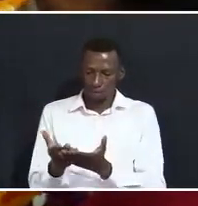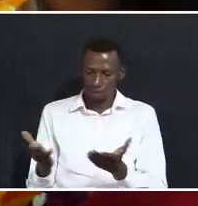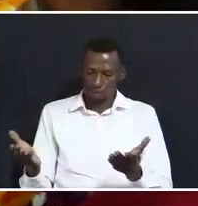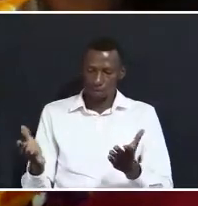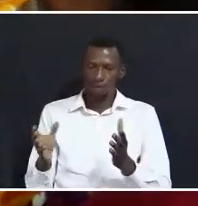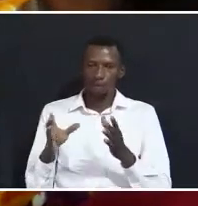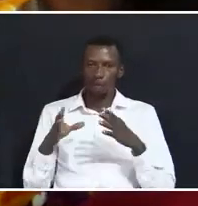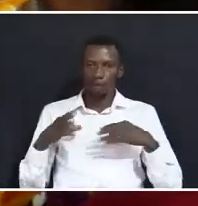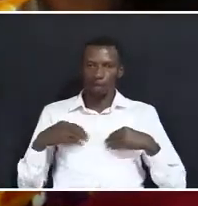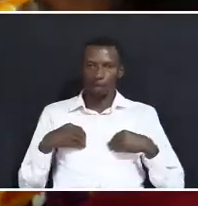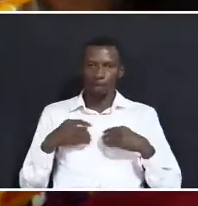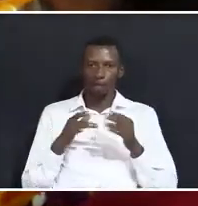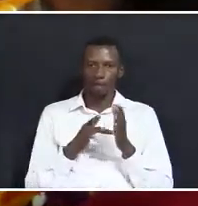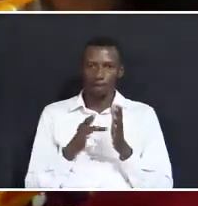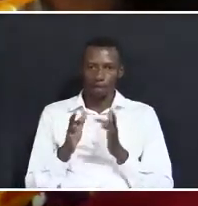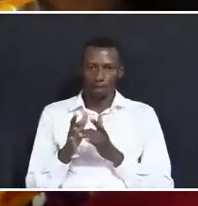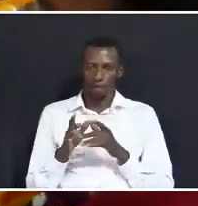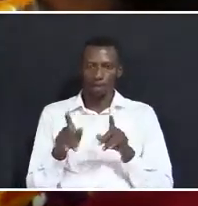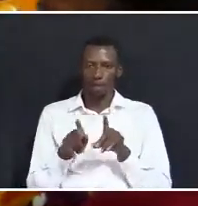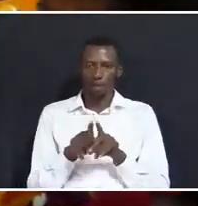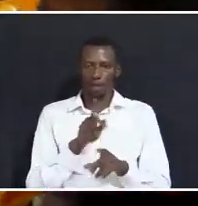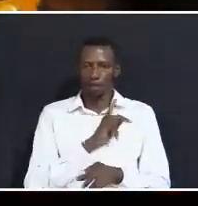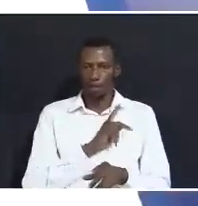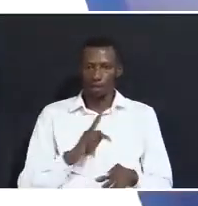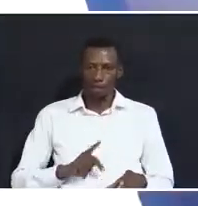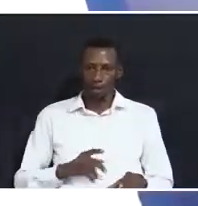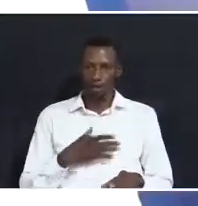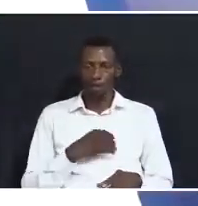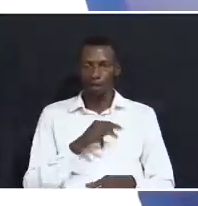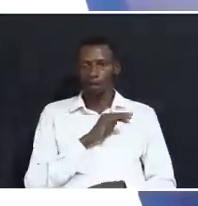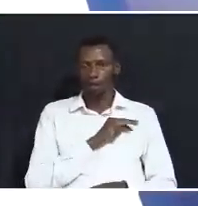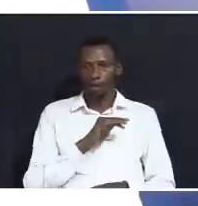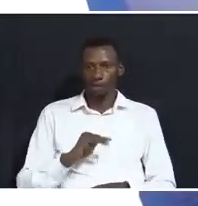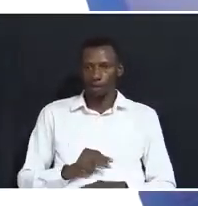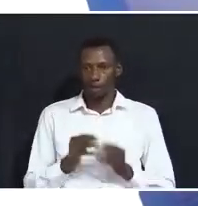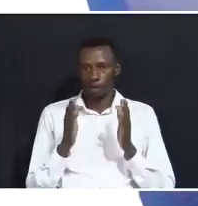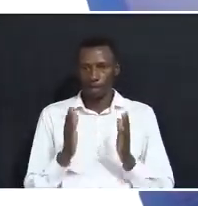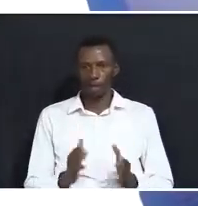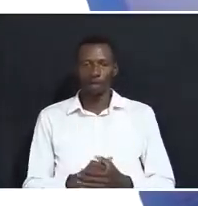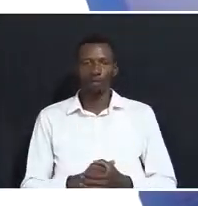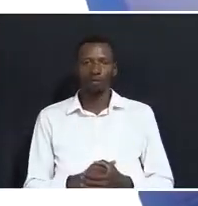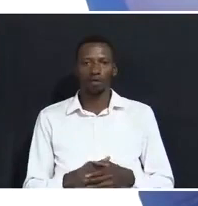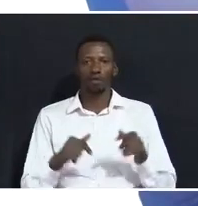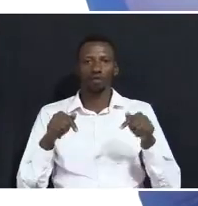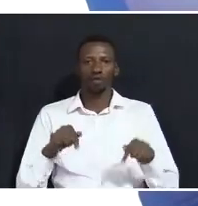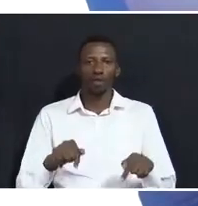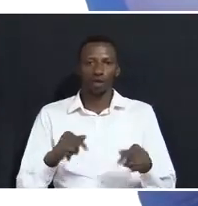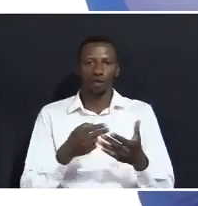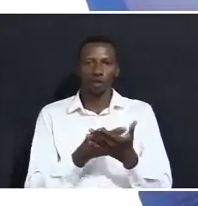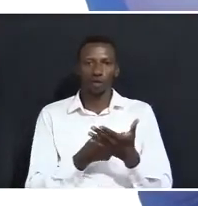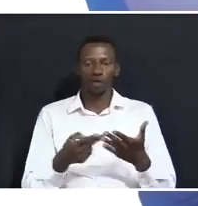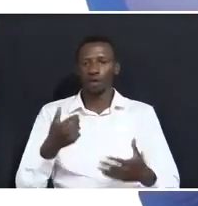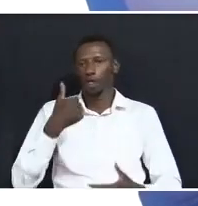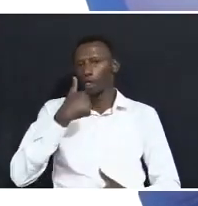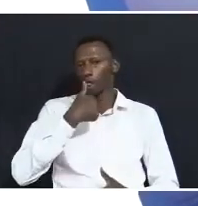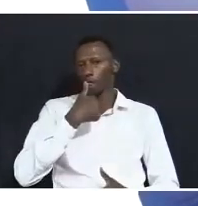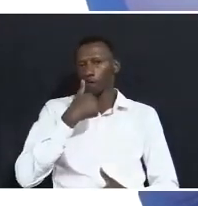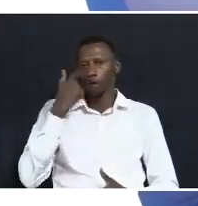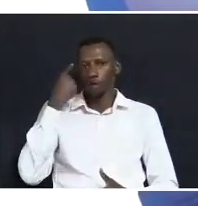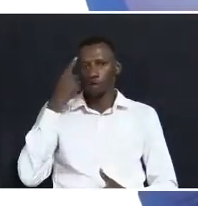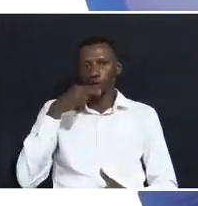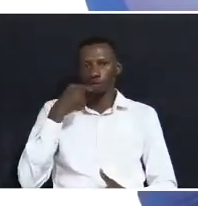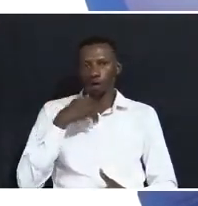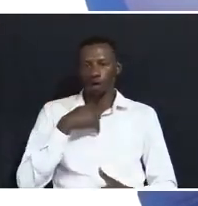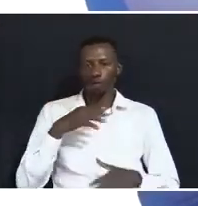as the King and the Messiah. Today is Holy Communion. It is for those who have accepted Jesus